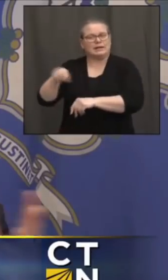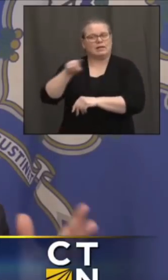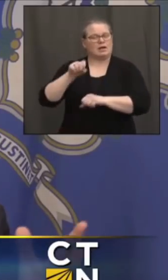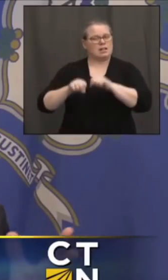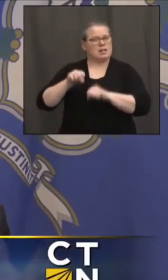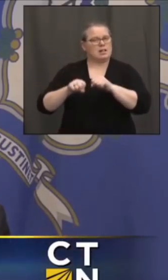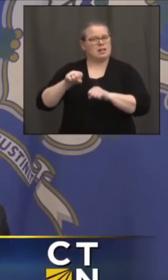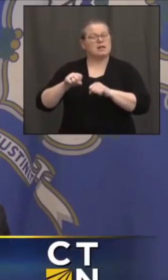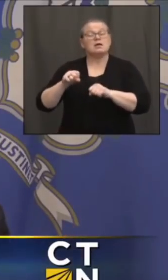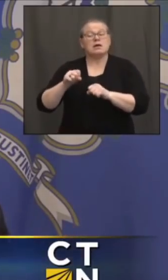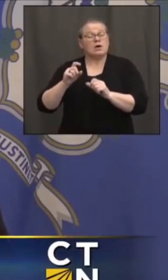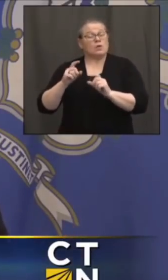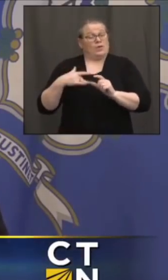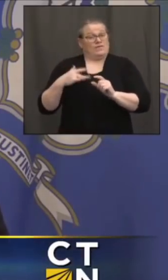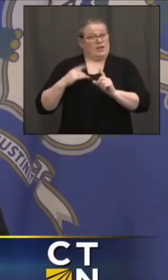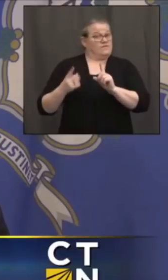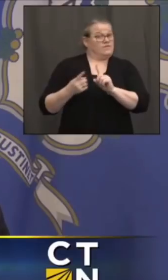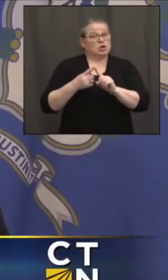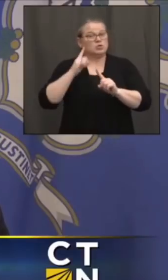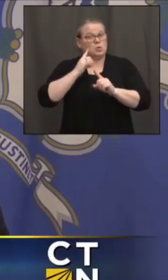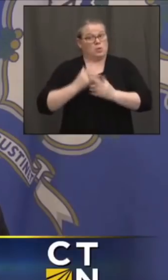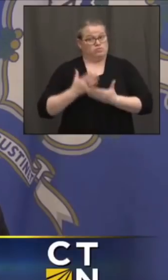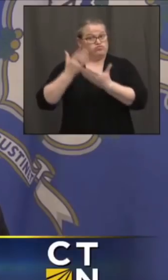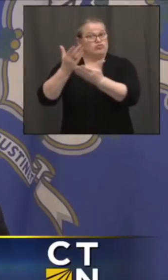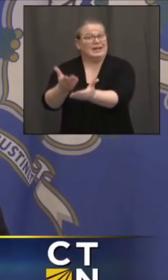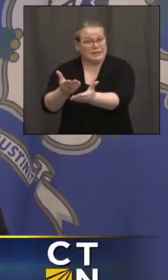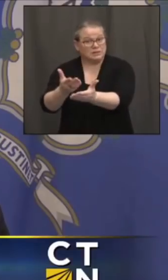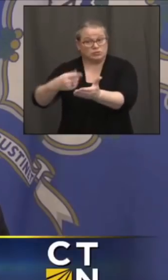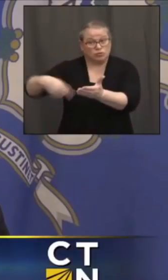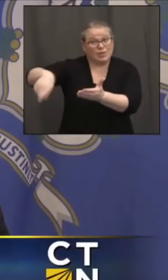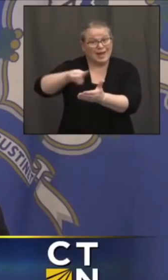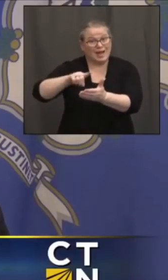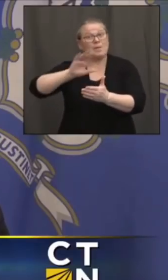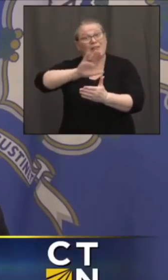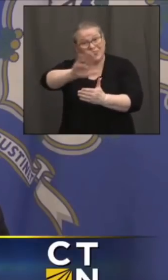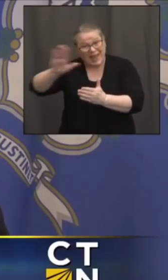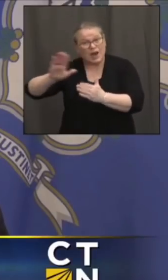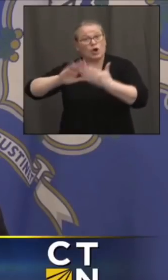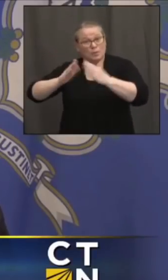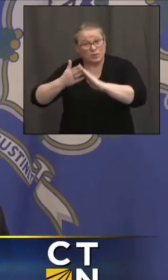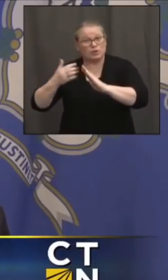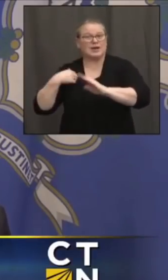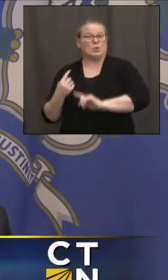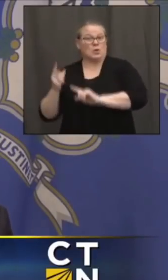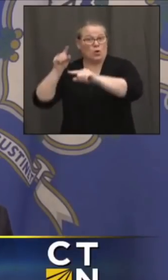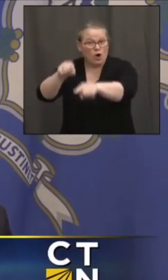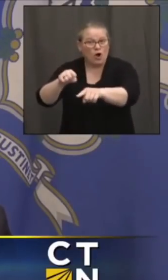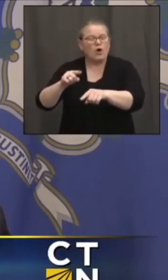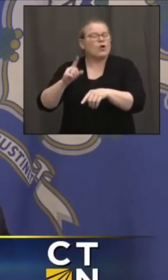You probably saw the big program we have with the churches, in particular the African-American churches.